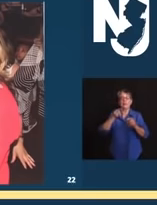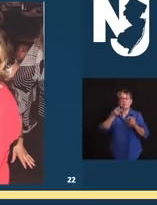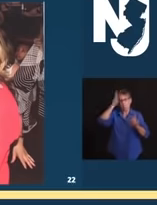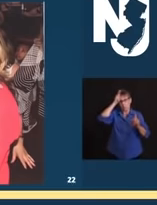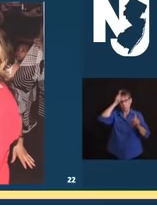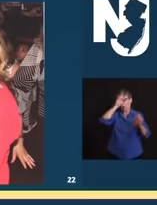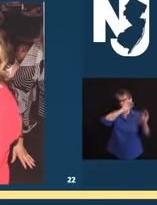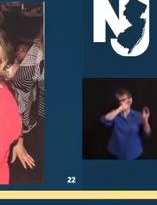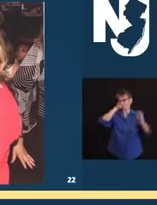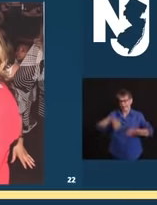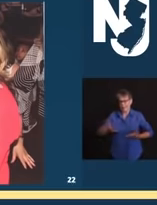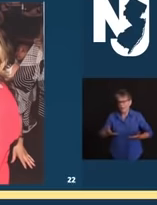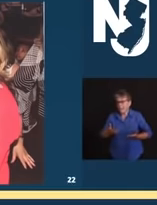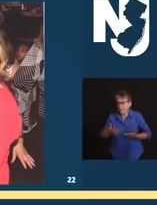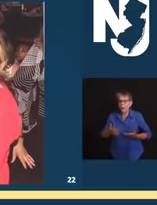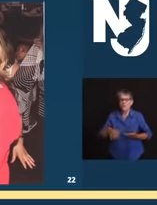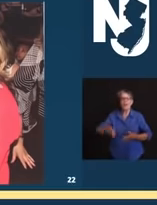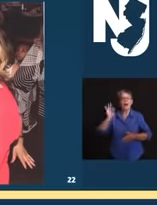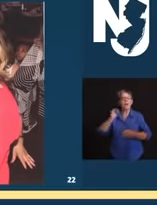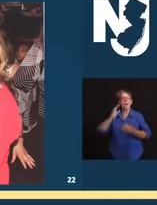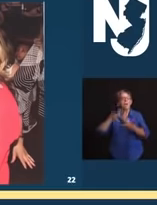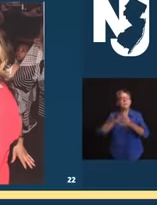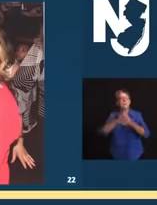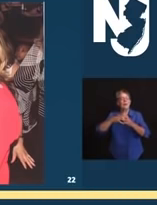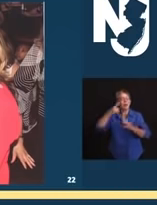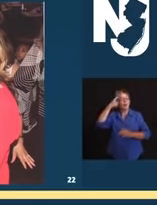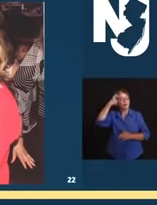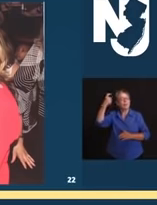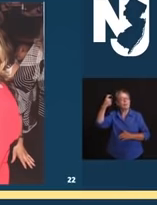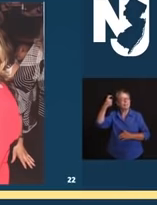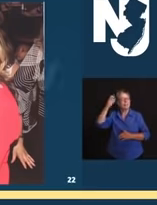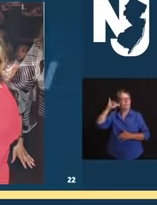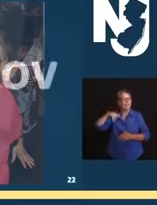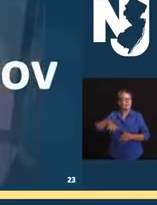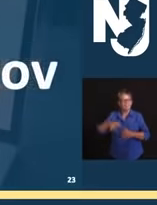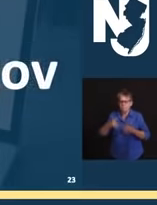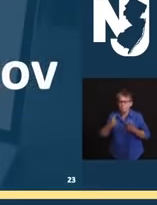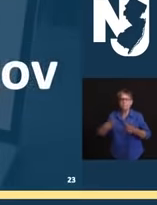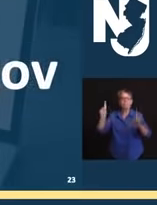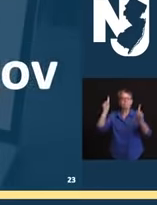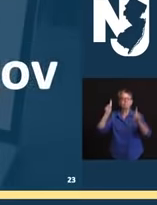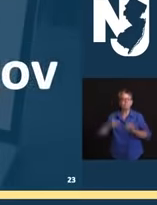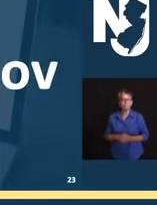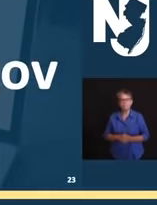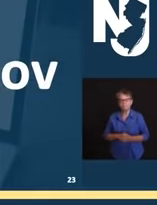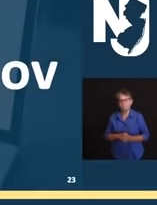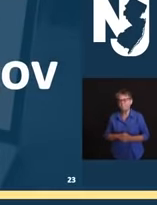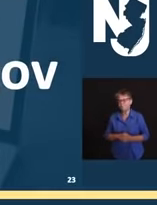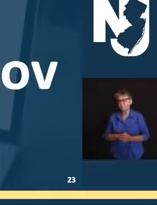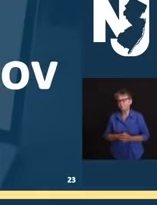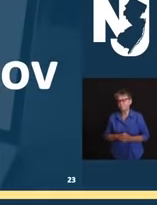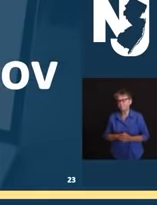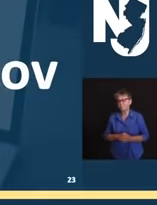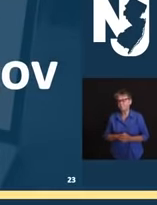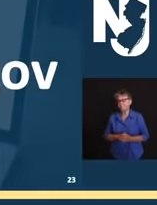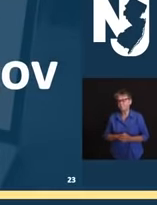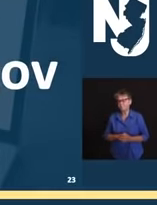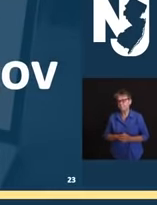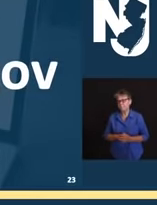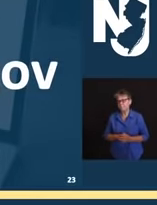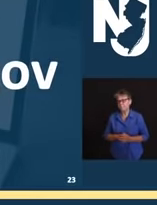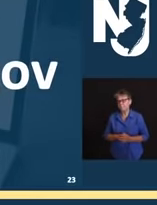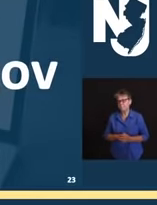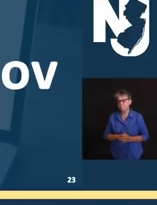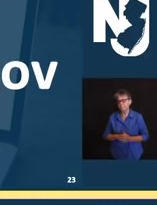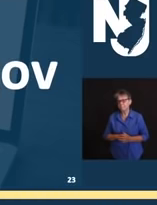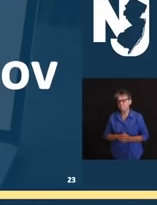bless them both and watch over them and their families. Over the course of the past several months, it's hard to believe, Judy, we have remembered